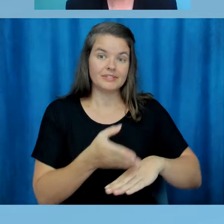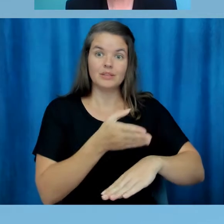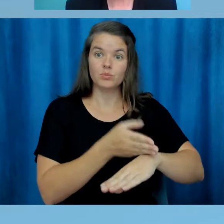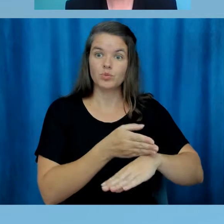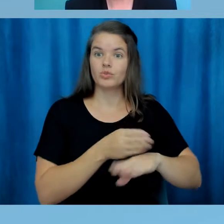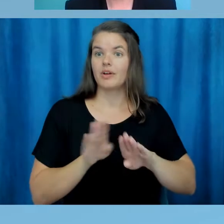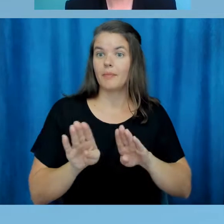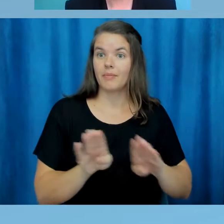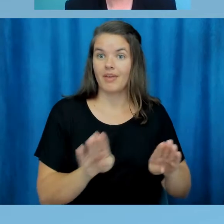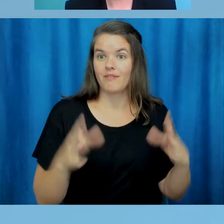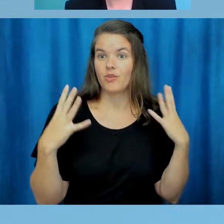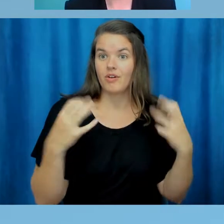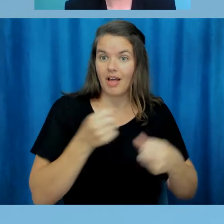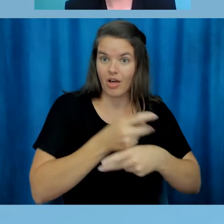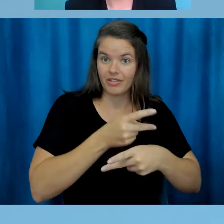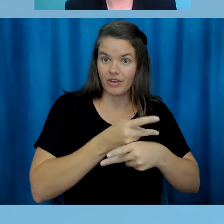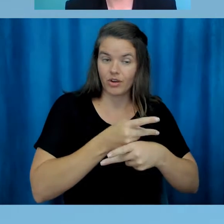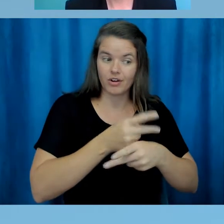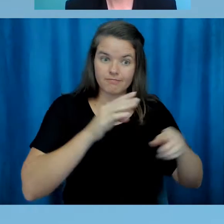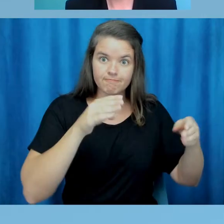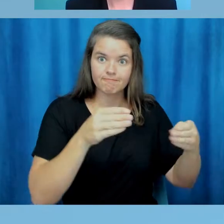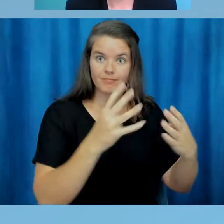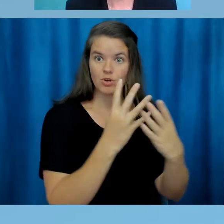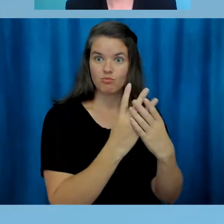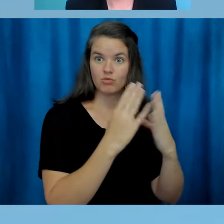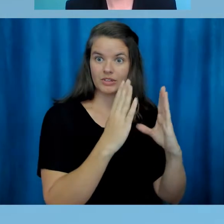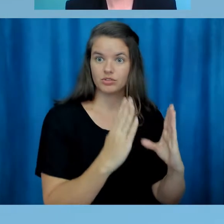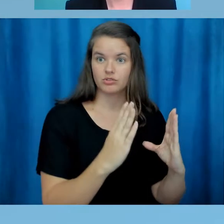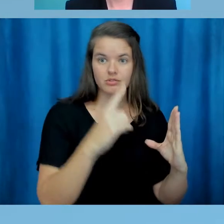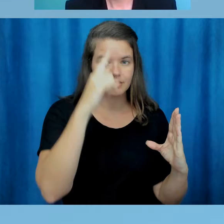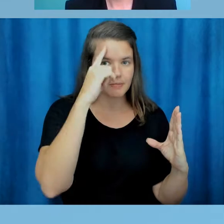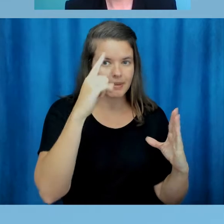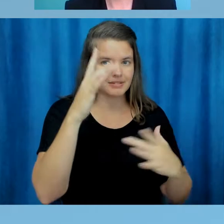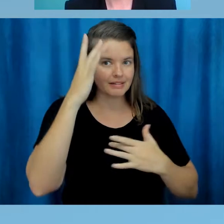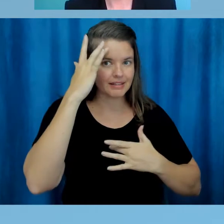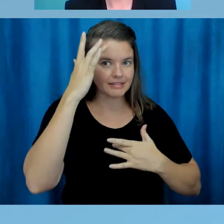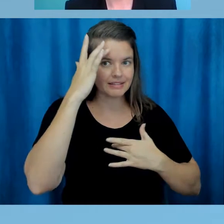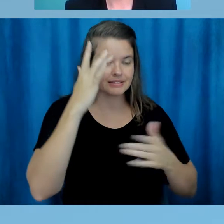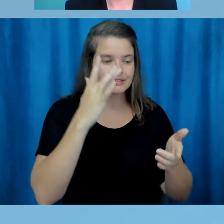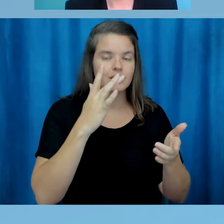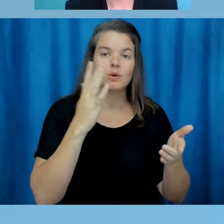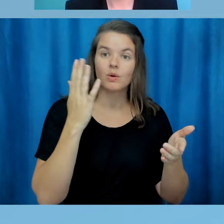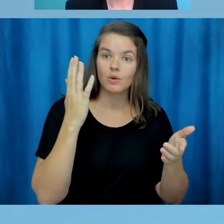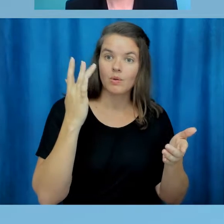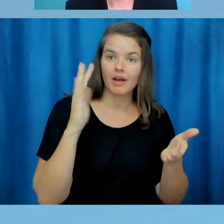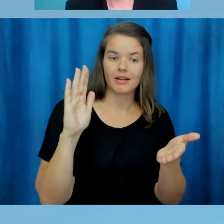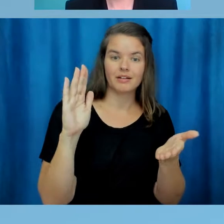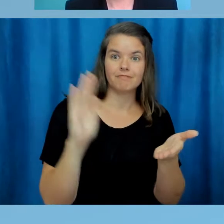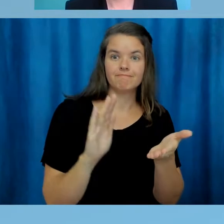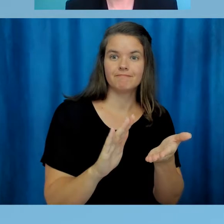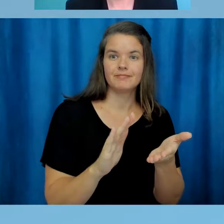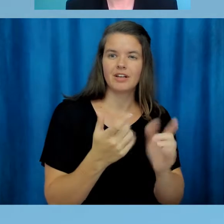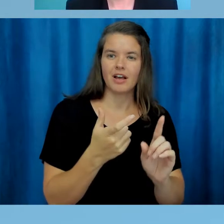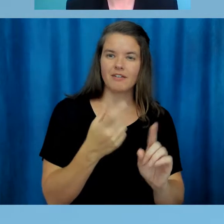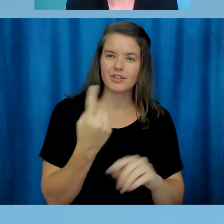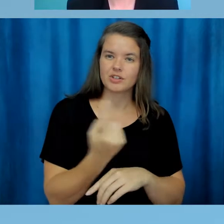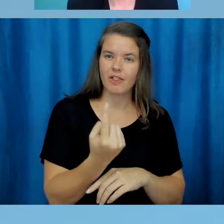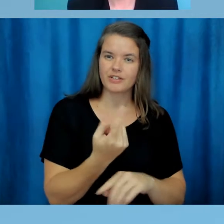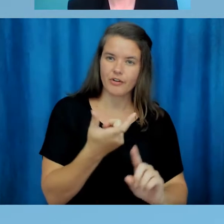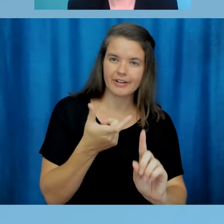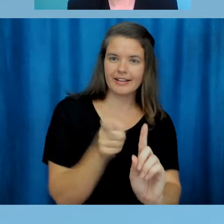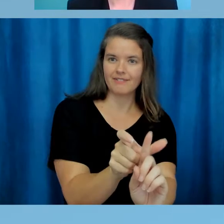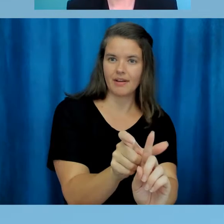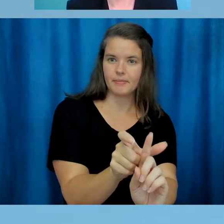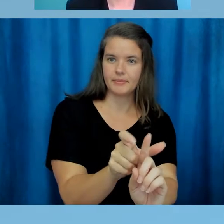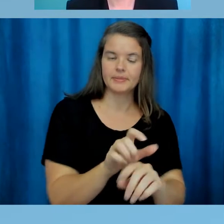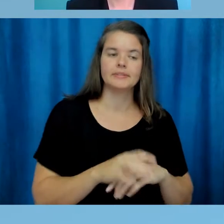improving behavioral health care for prisoners who have mental illness in order to eliminate the use of solitary confinement. So we